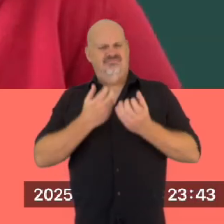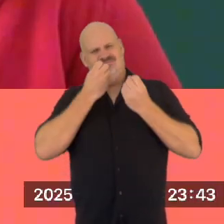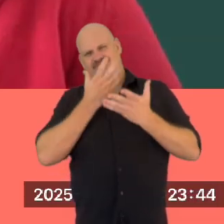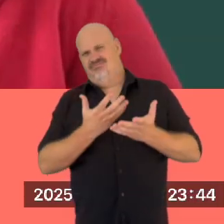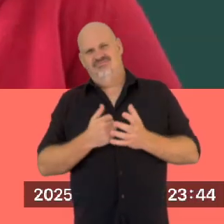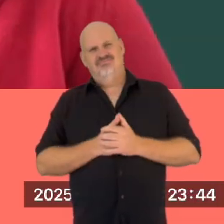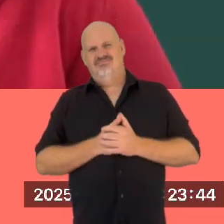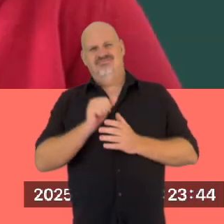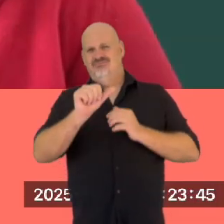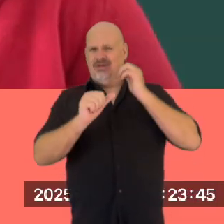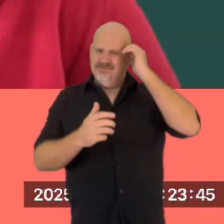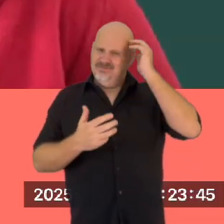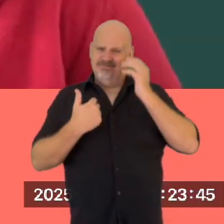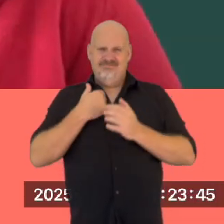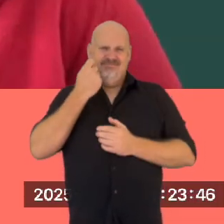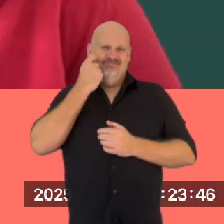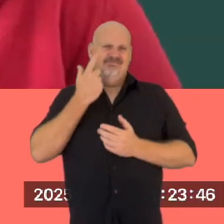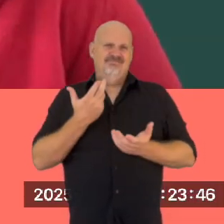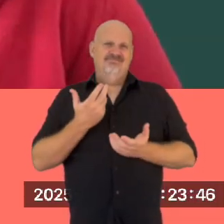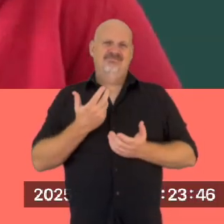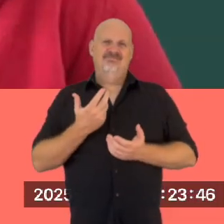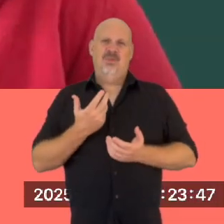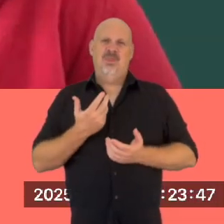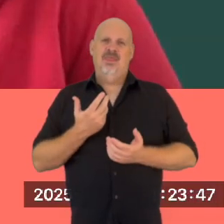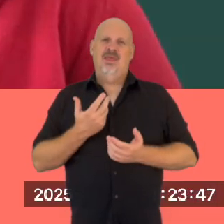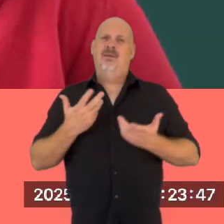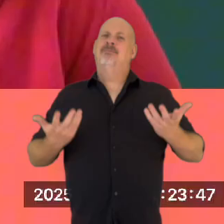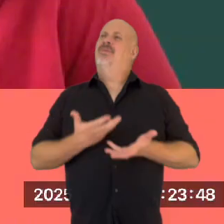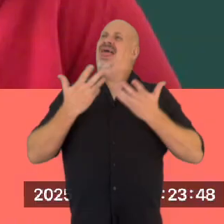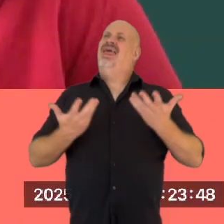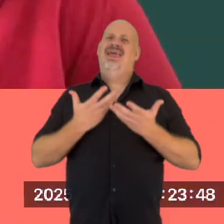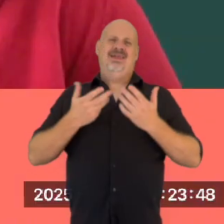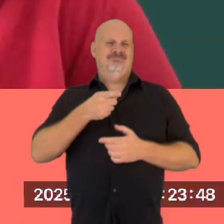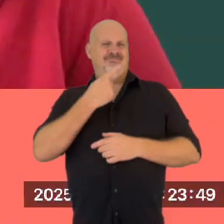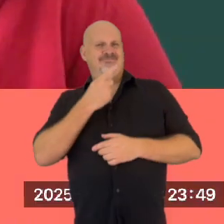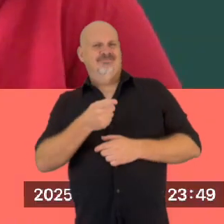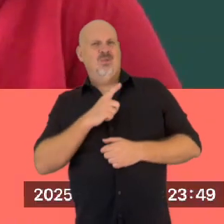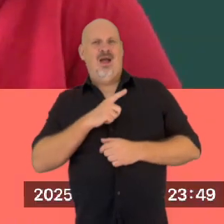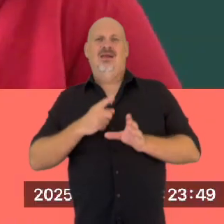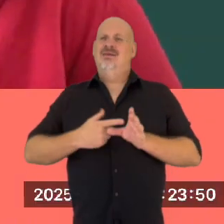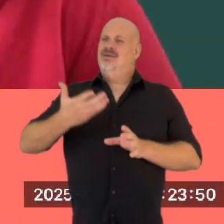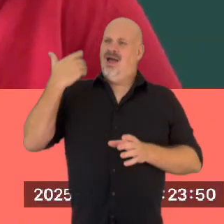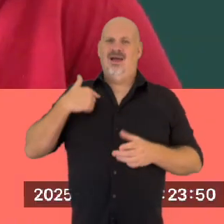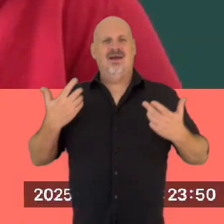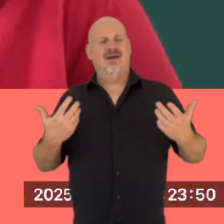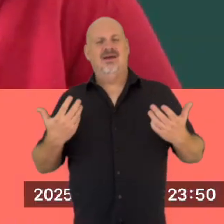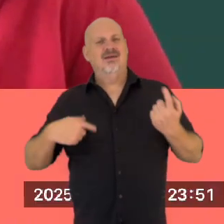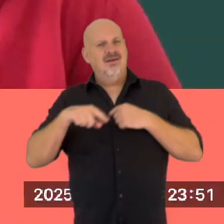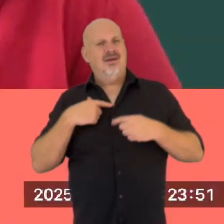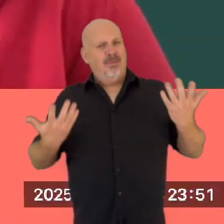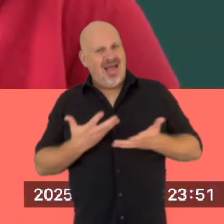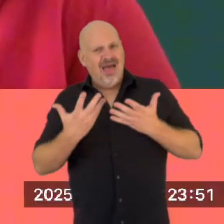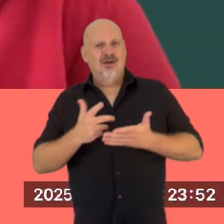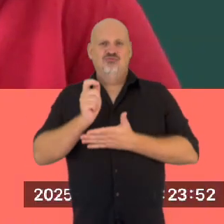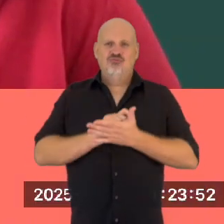with. Yeah, that's beautiful, Giles. And I really resonate with your standing statement of playing, because when we're younger,